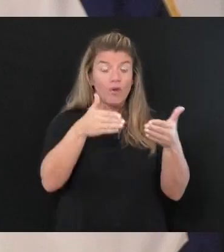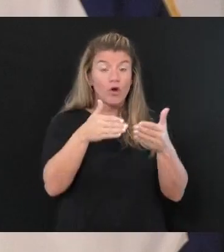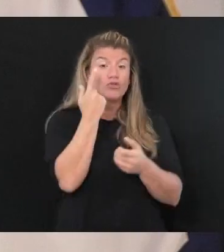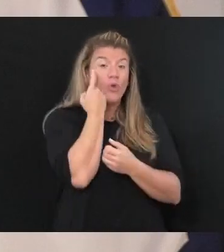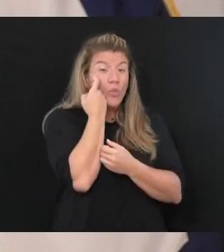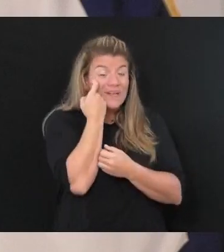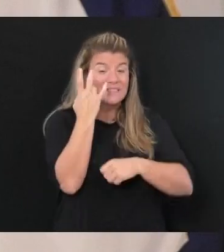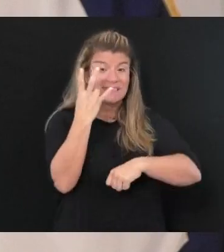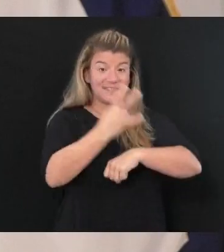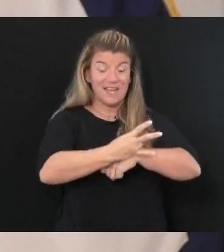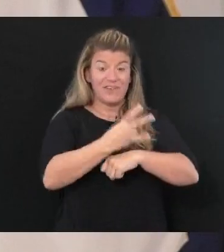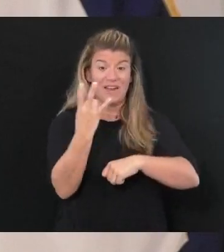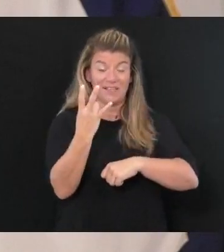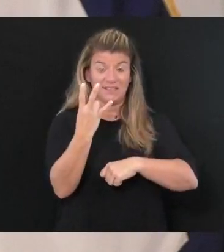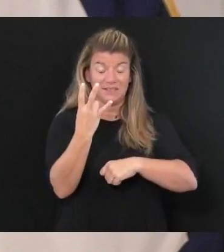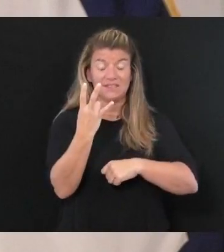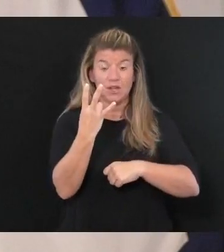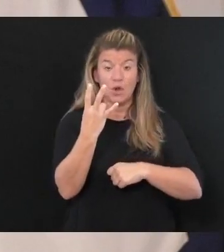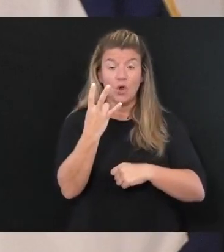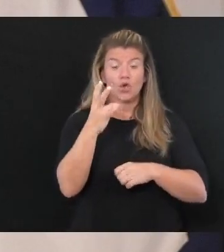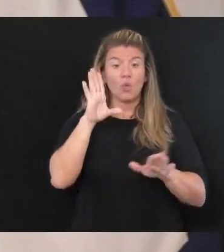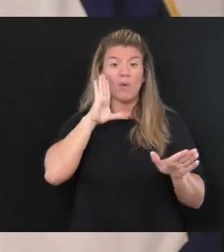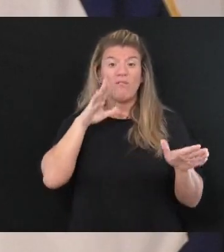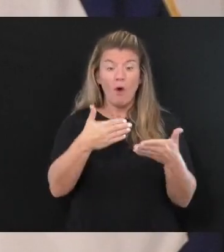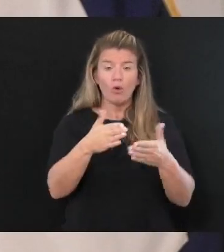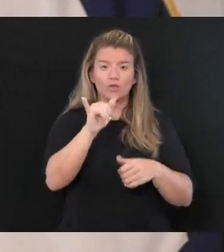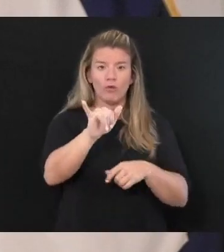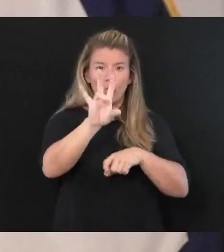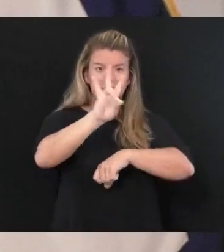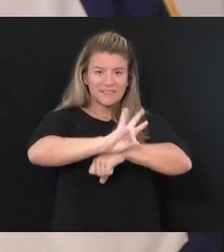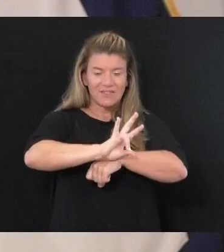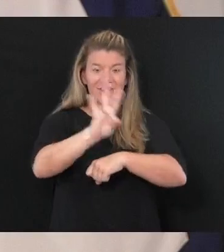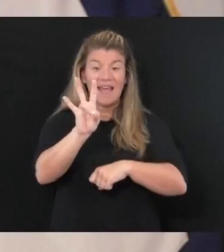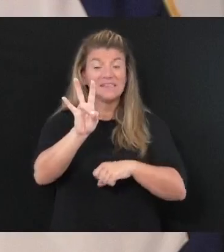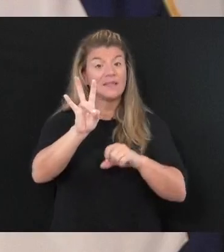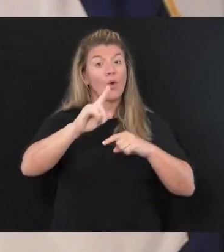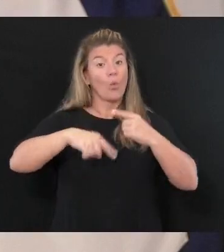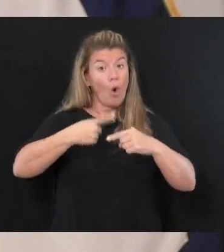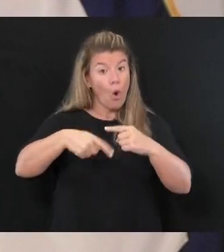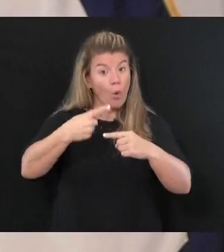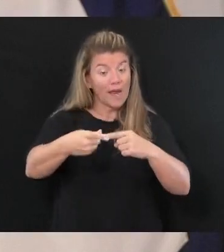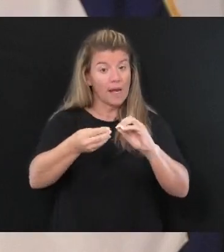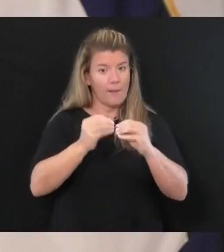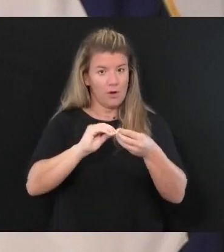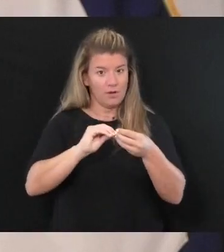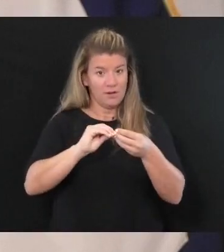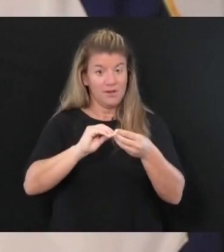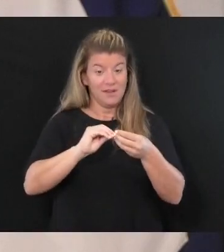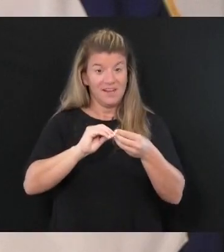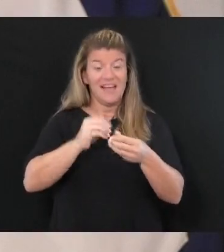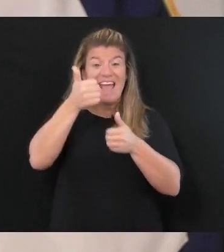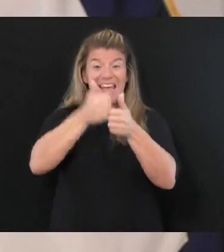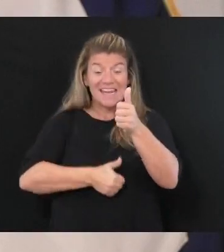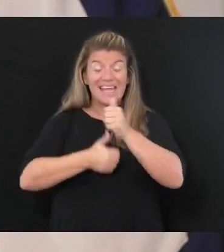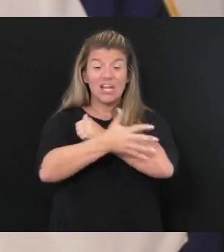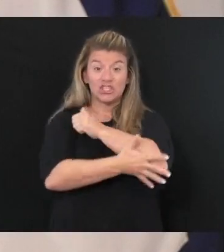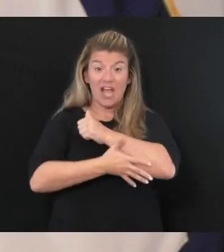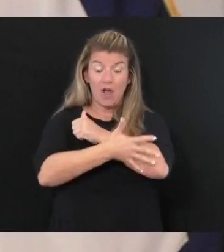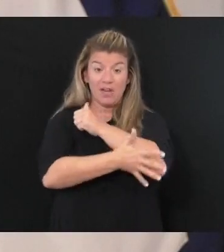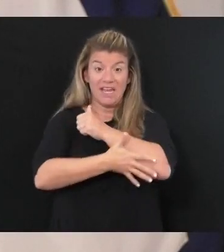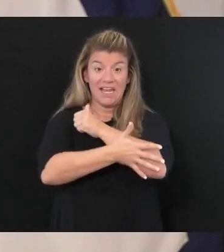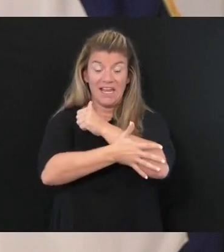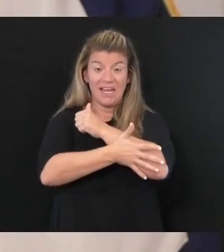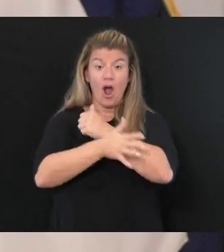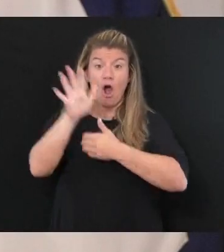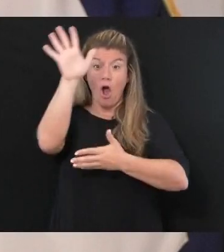but it will start on a 7-day rolling number. And each county in our state will